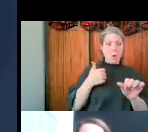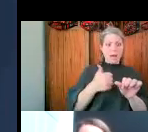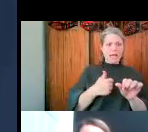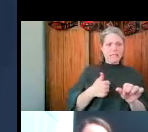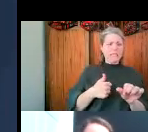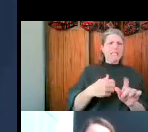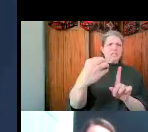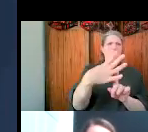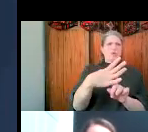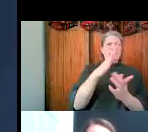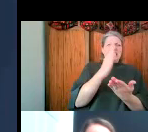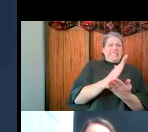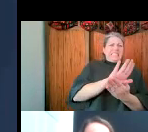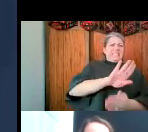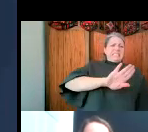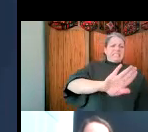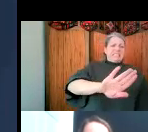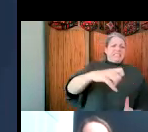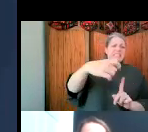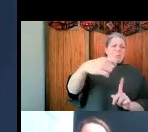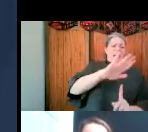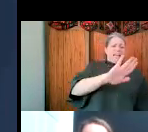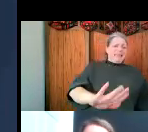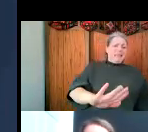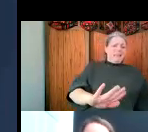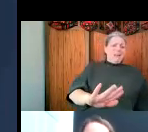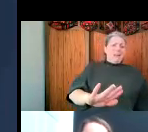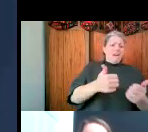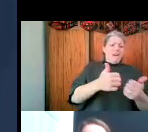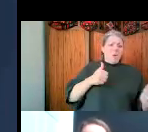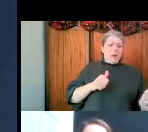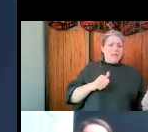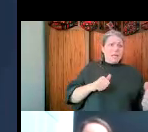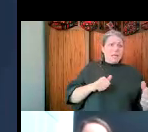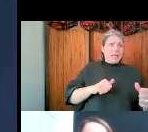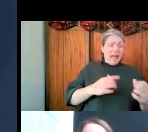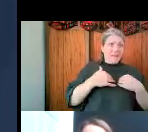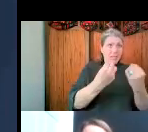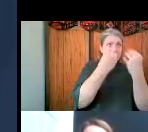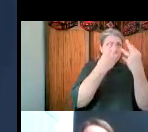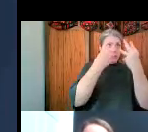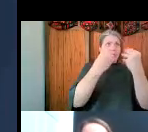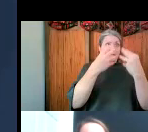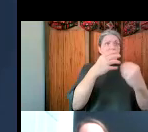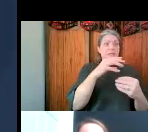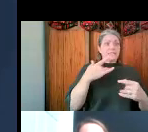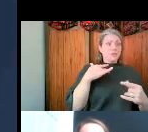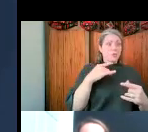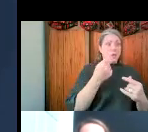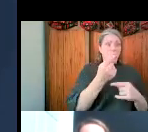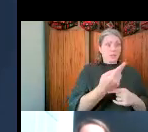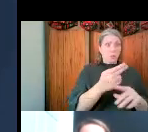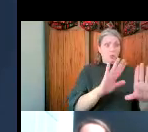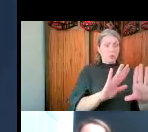their exposures to stimuli. So they avoid meeting that sensory threshold, so they don't want to get there. And